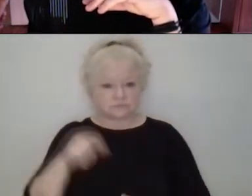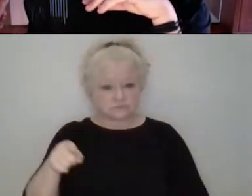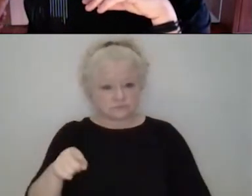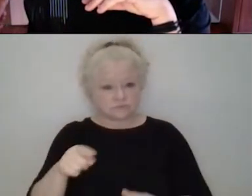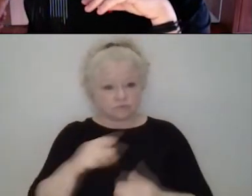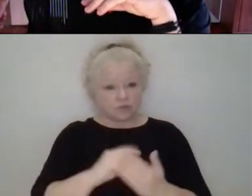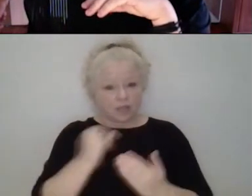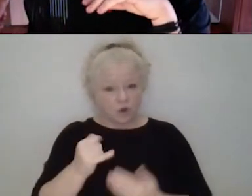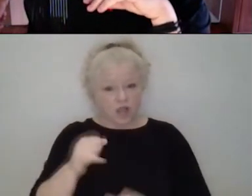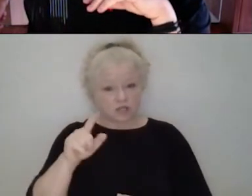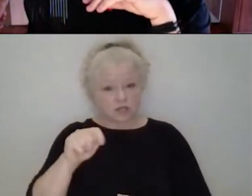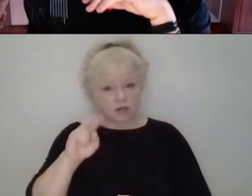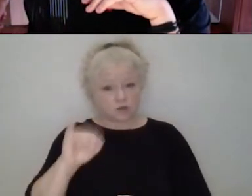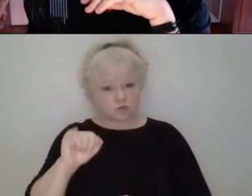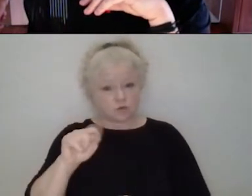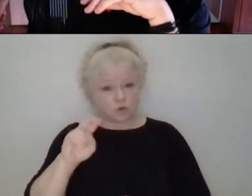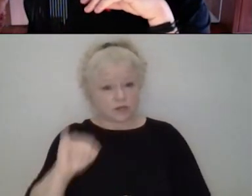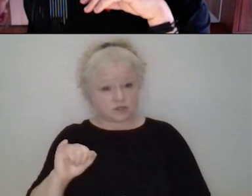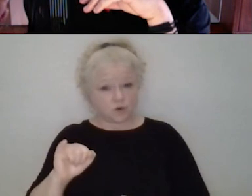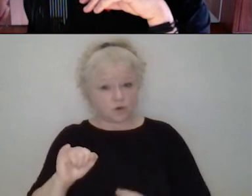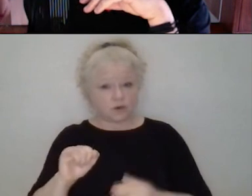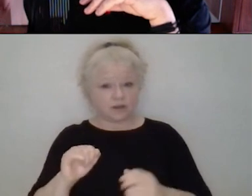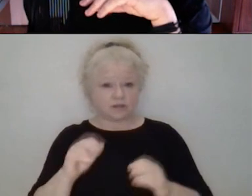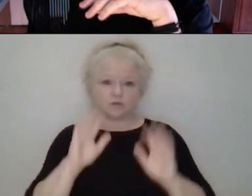Tori, which is splendid,